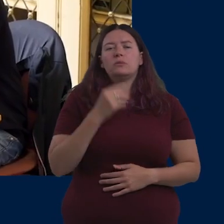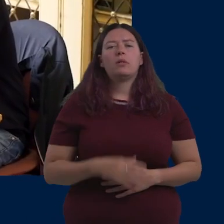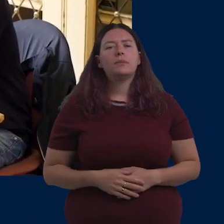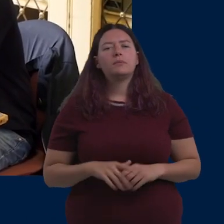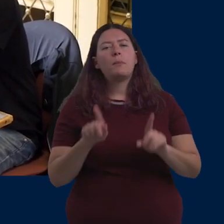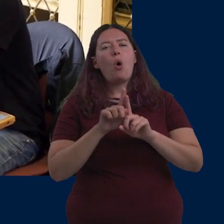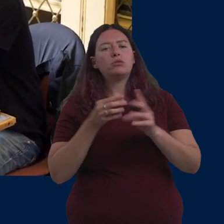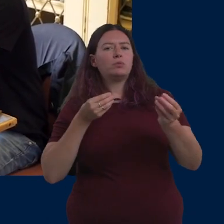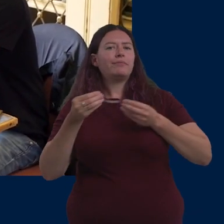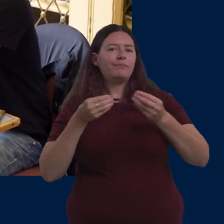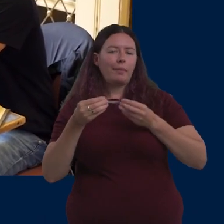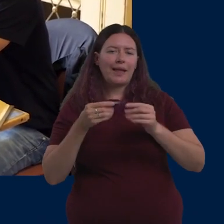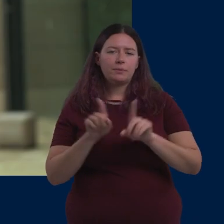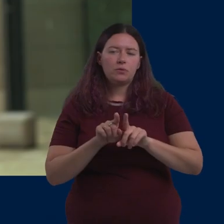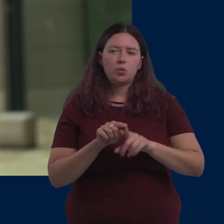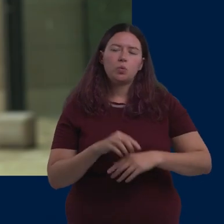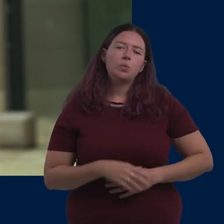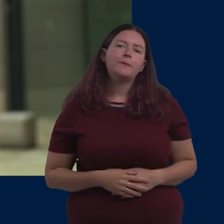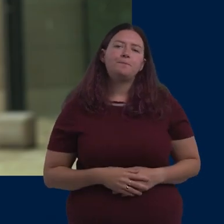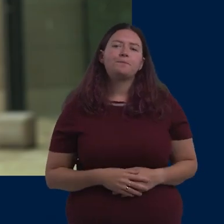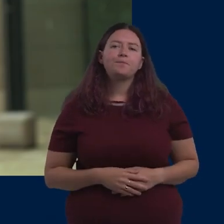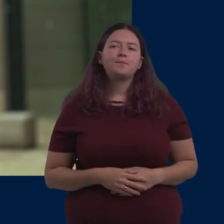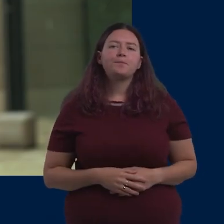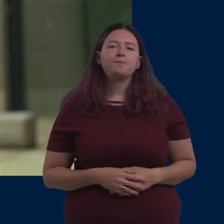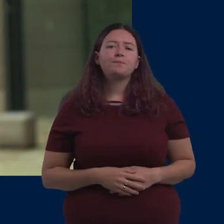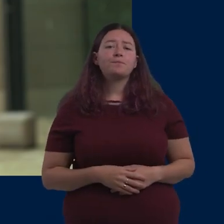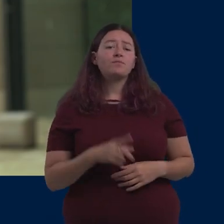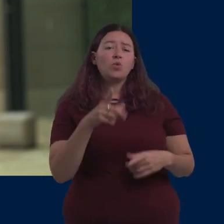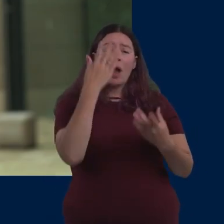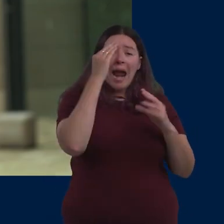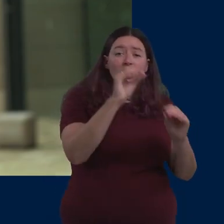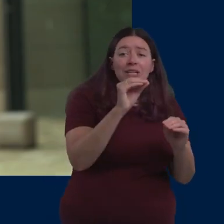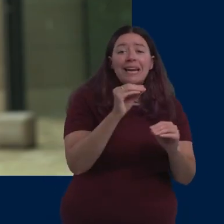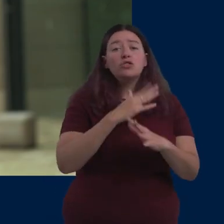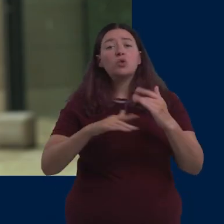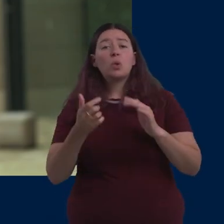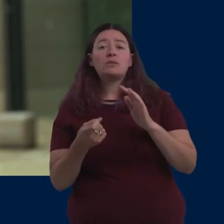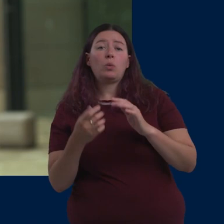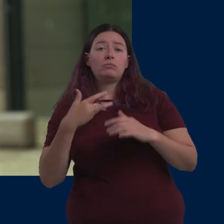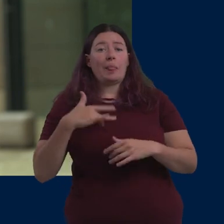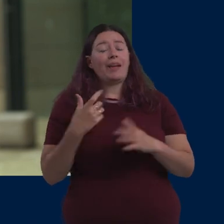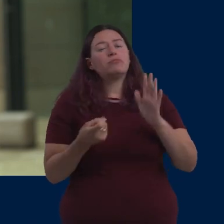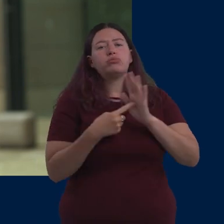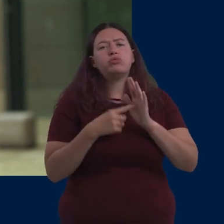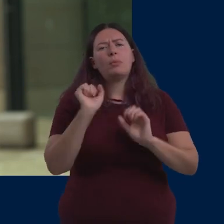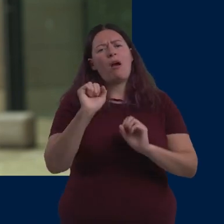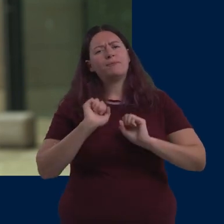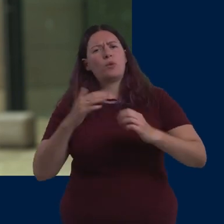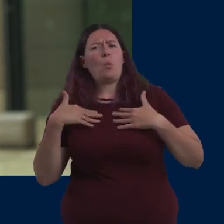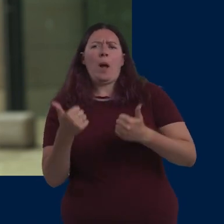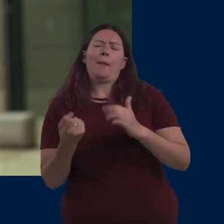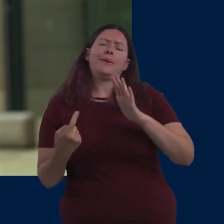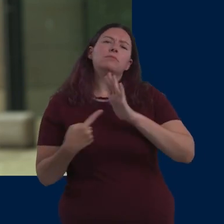things the most flexible they can be. As important to us as your education and social life is your own